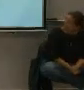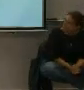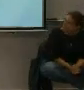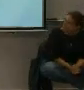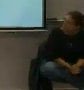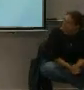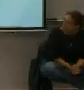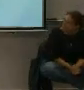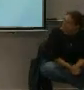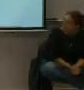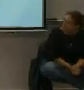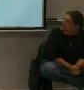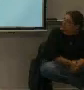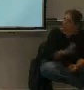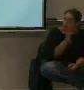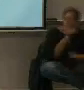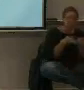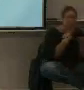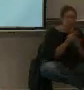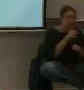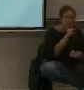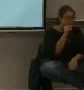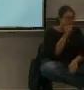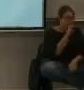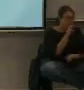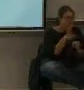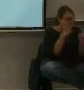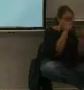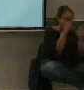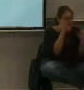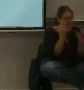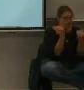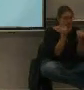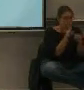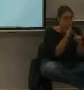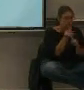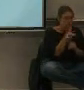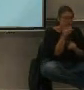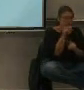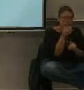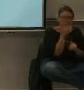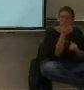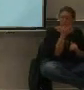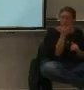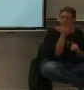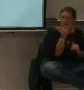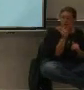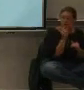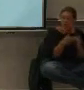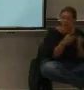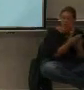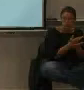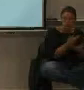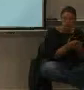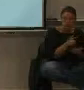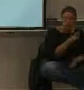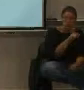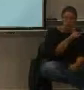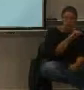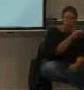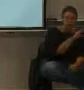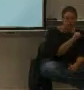So we'll talk about use of nutrients, about the concept of limitation by nutrients, about resources, ratios,